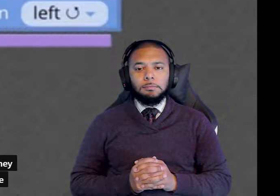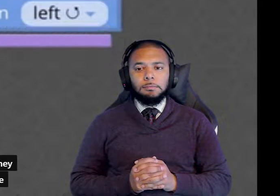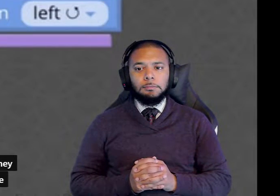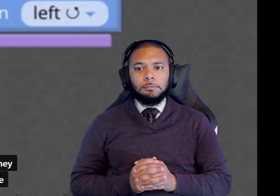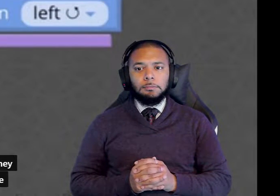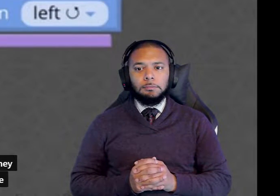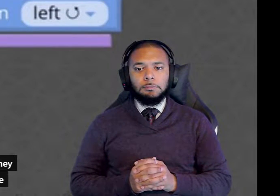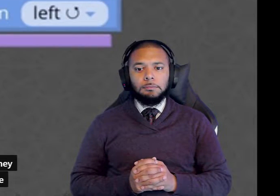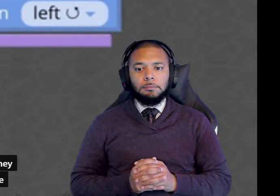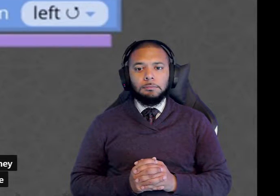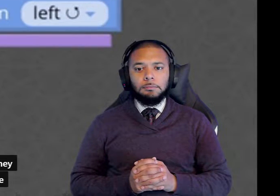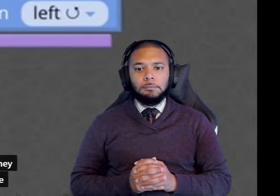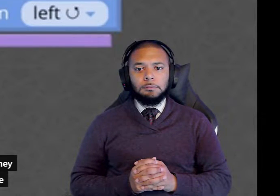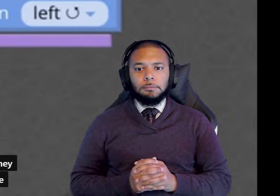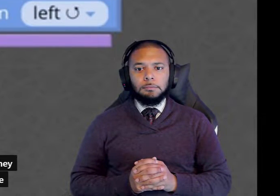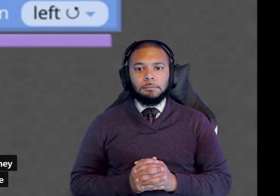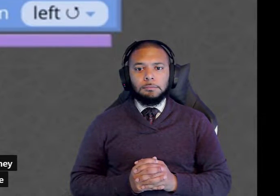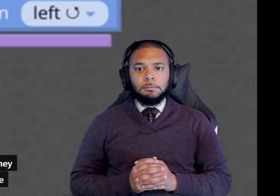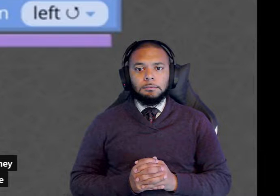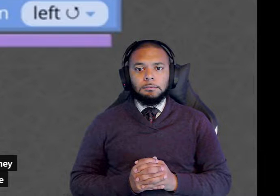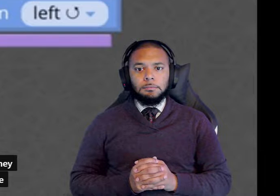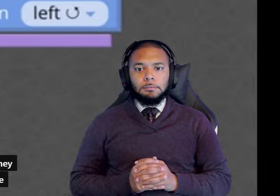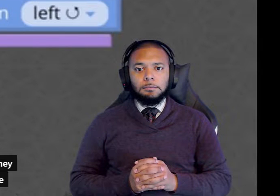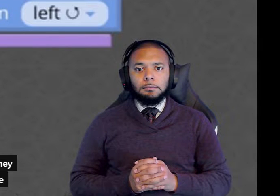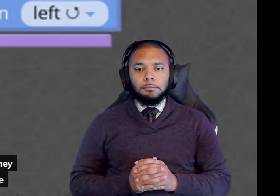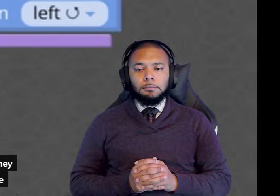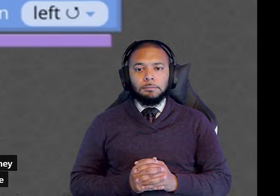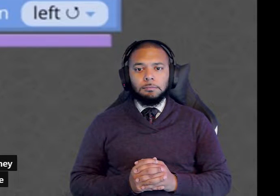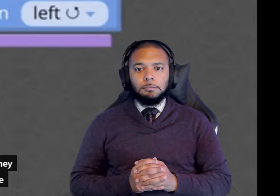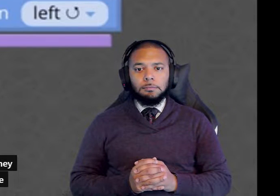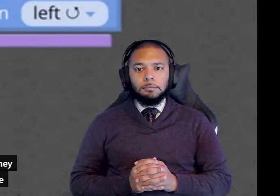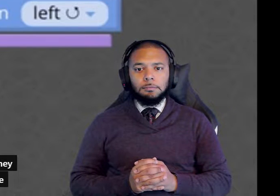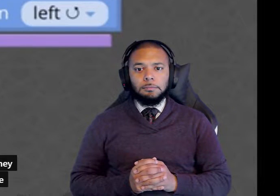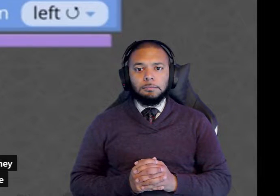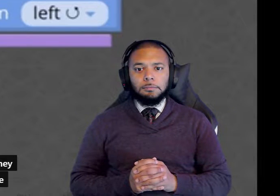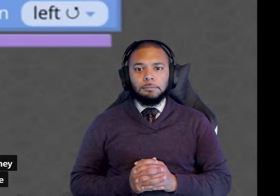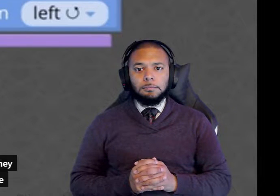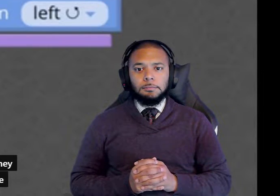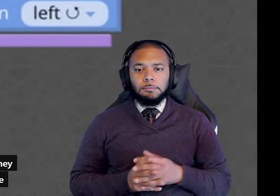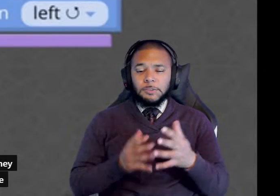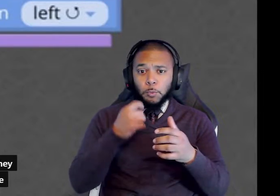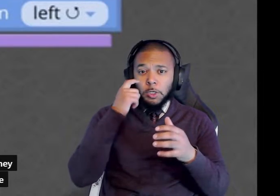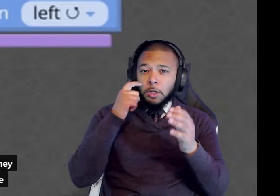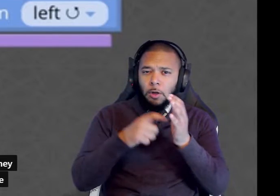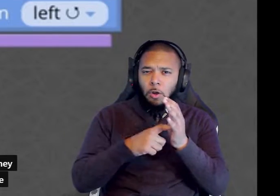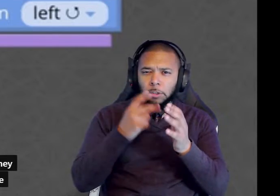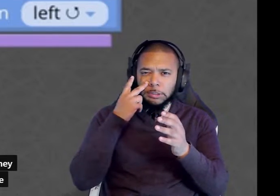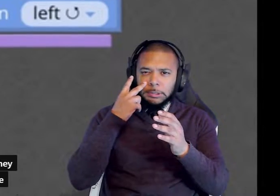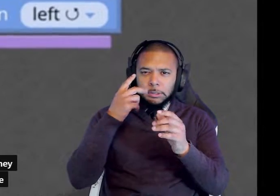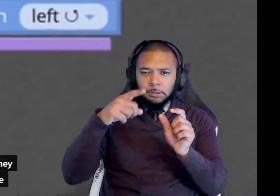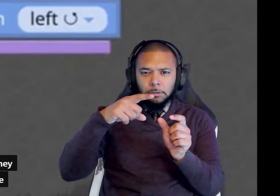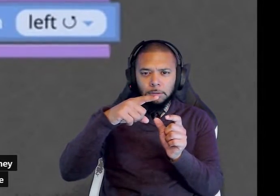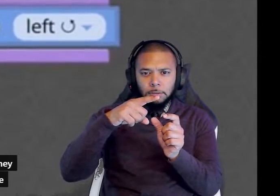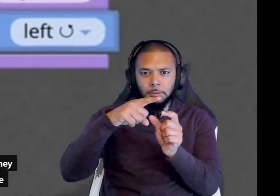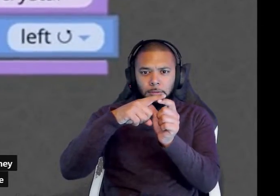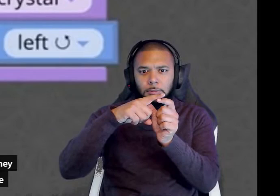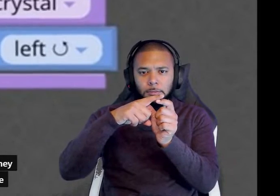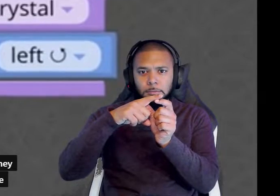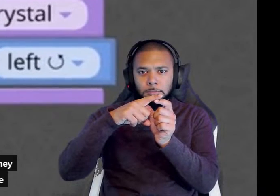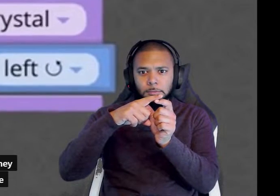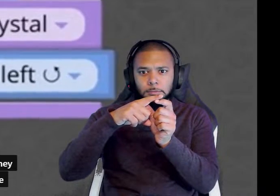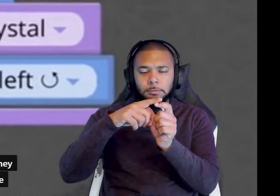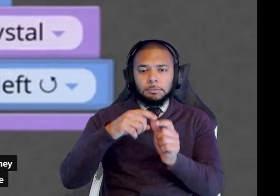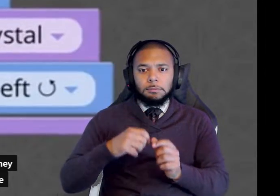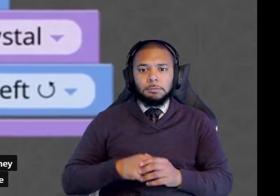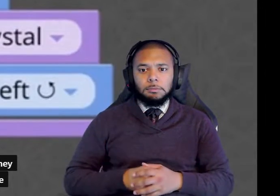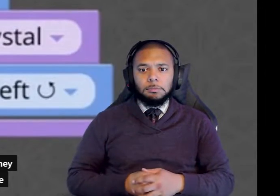And I want you to notice how they click into place. If I